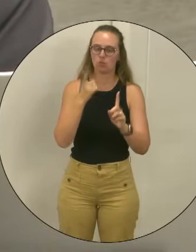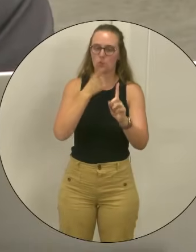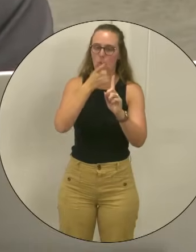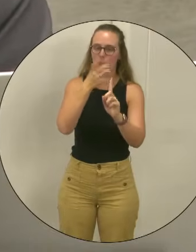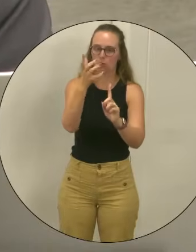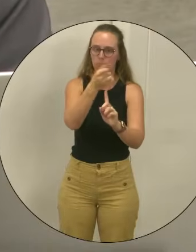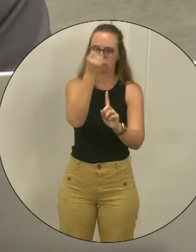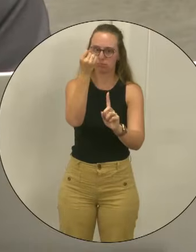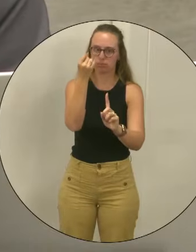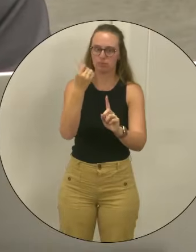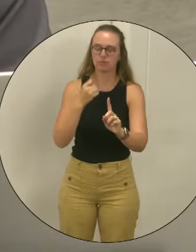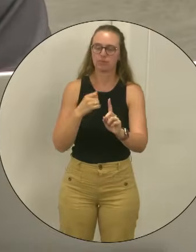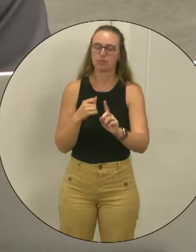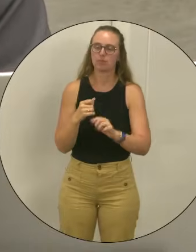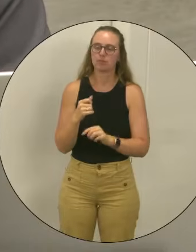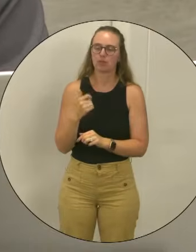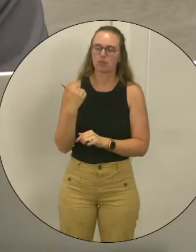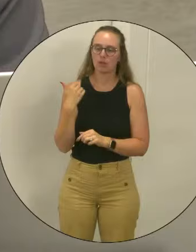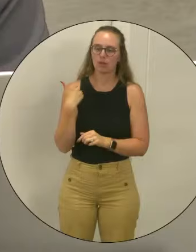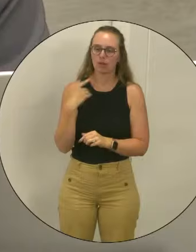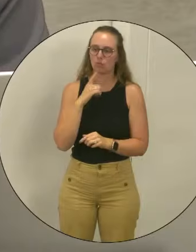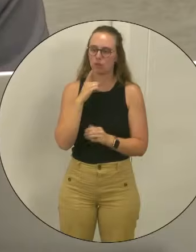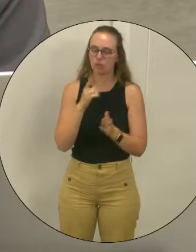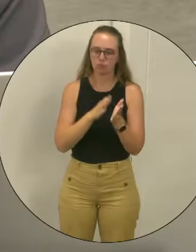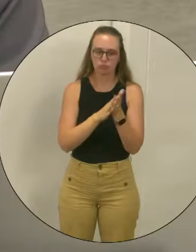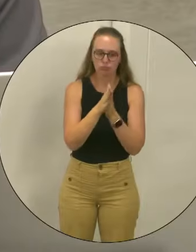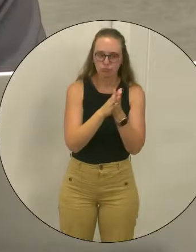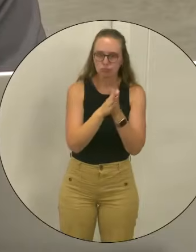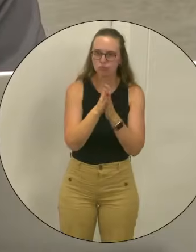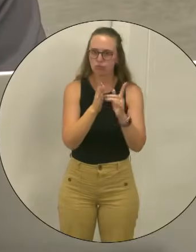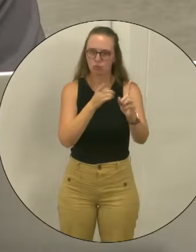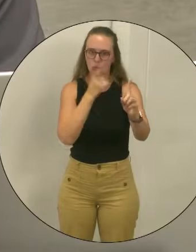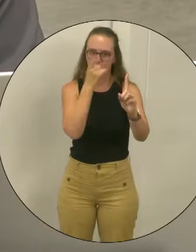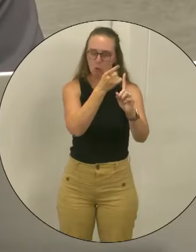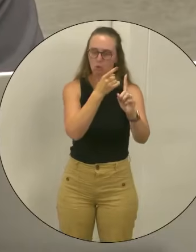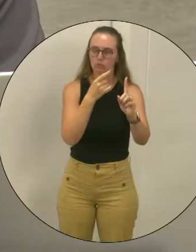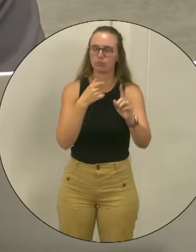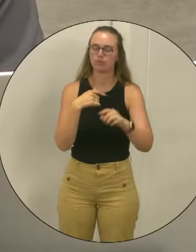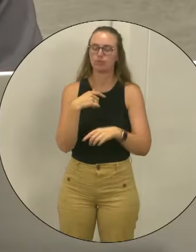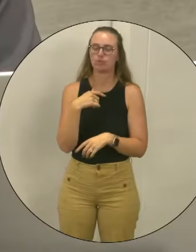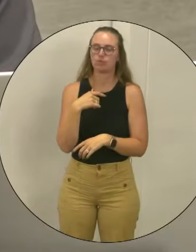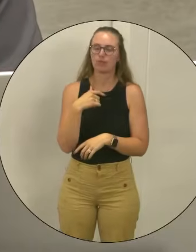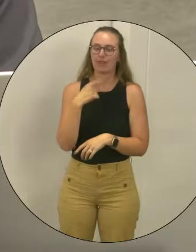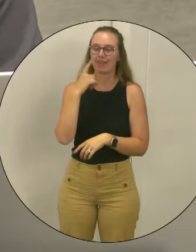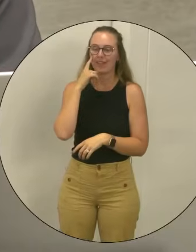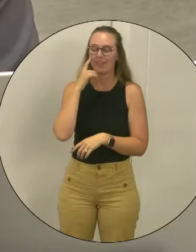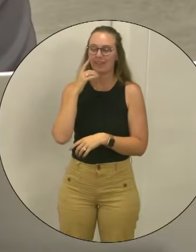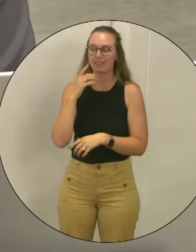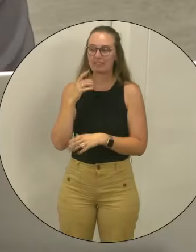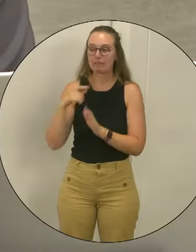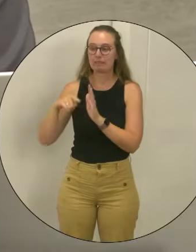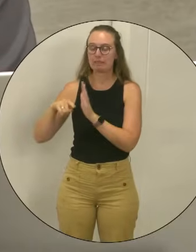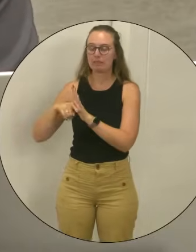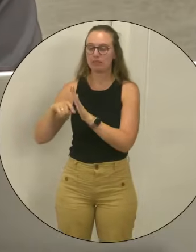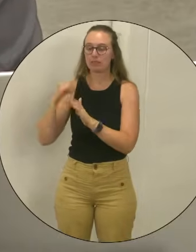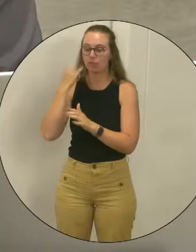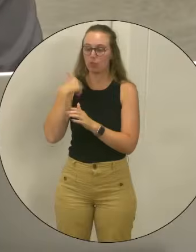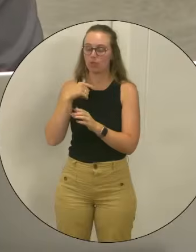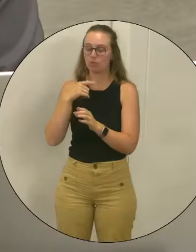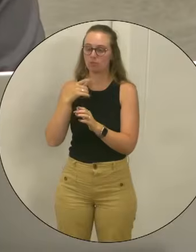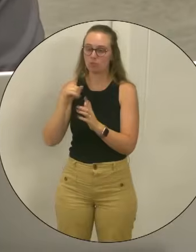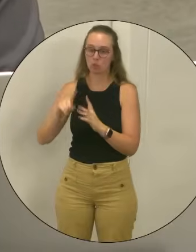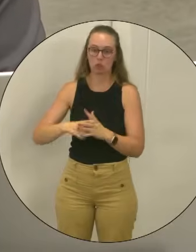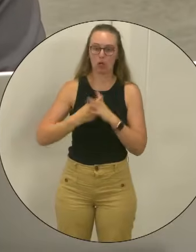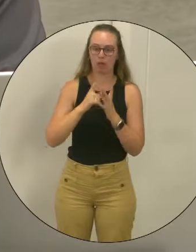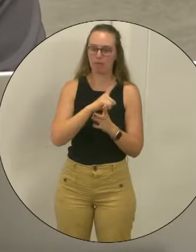that we've set, and we have a very ambitious North Star, I think we put ourselves at a disadvantage if we go into a legislative session, even if